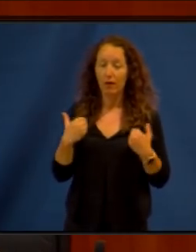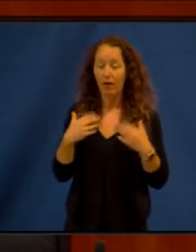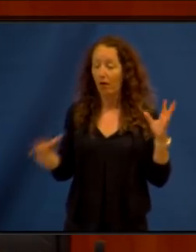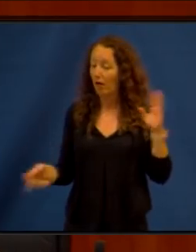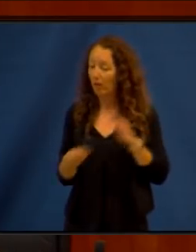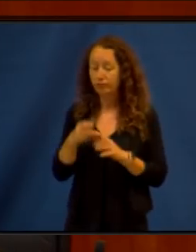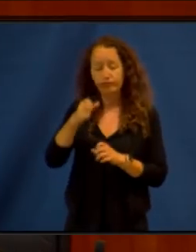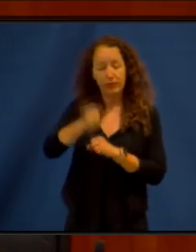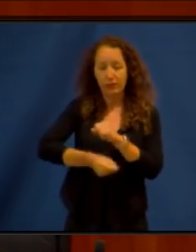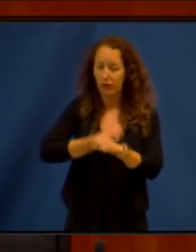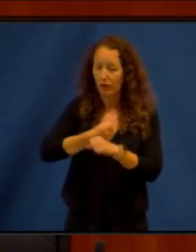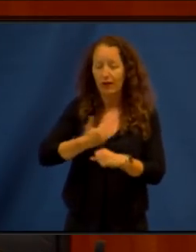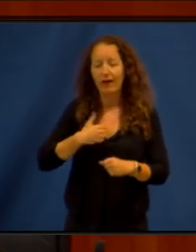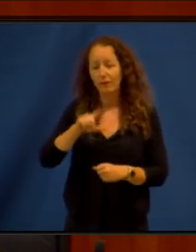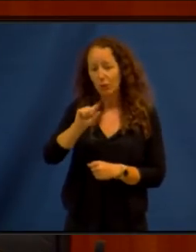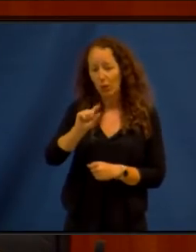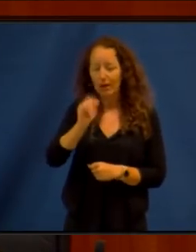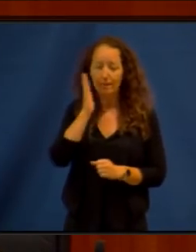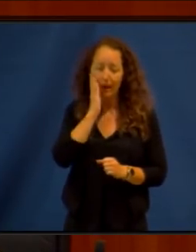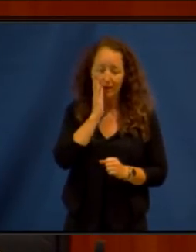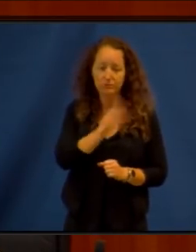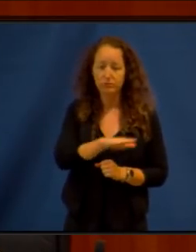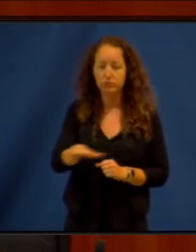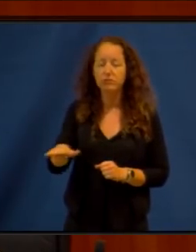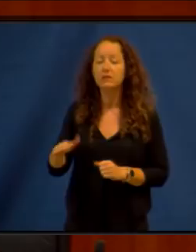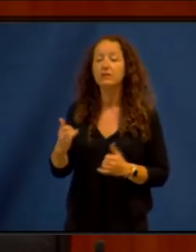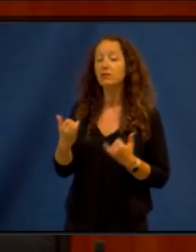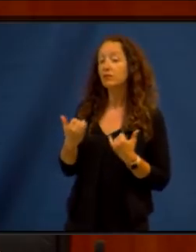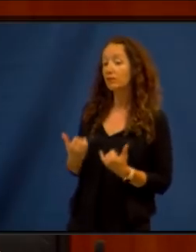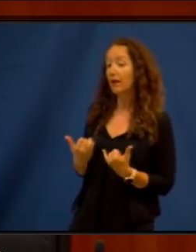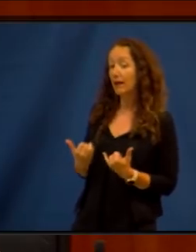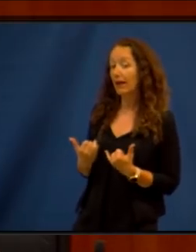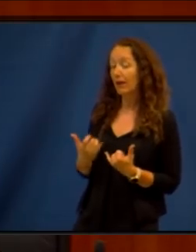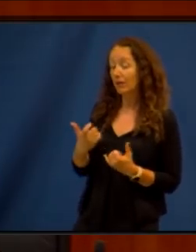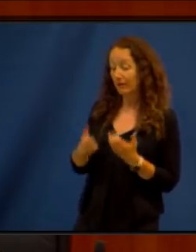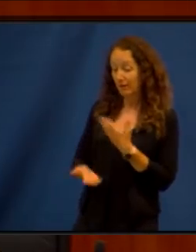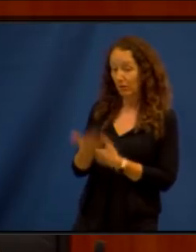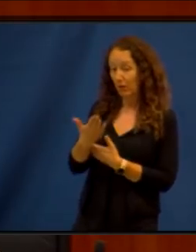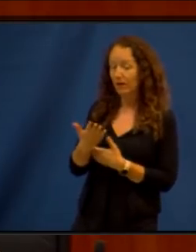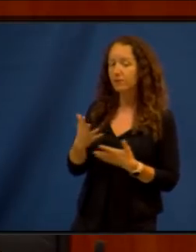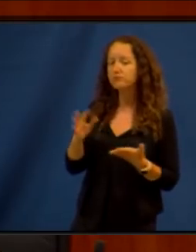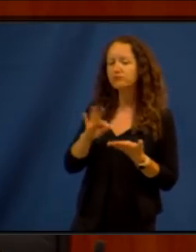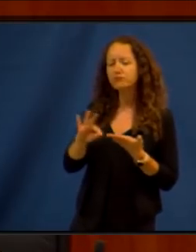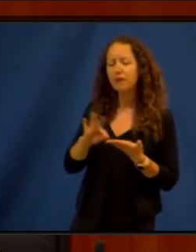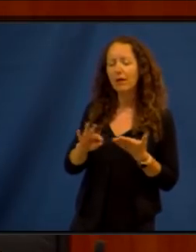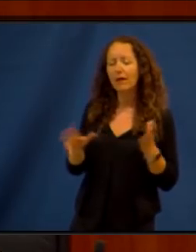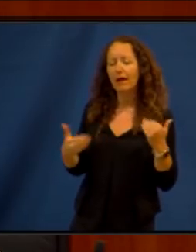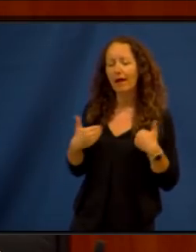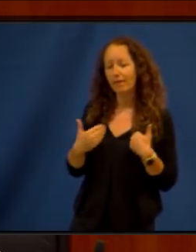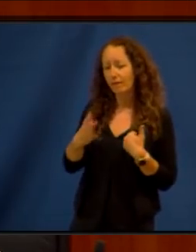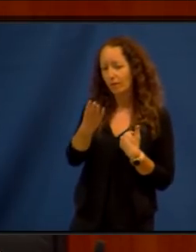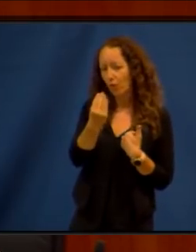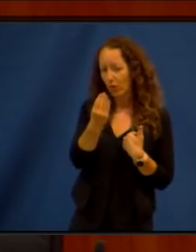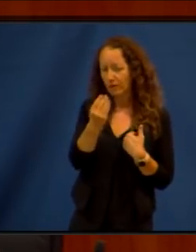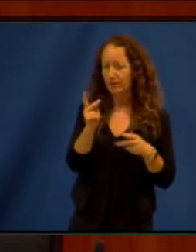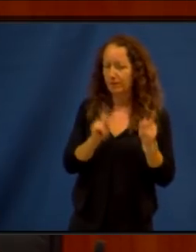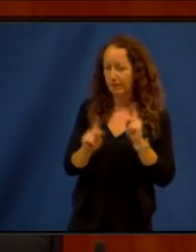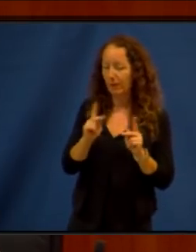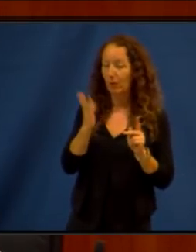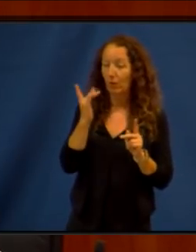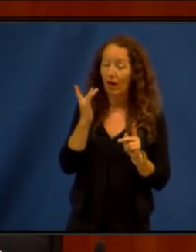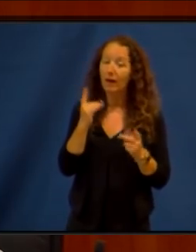our census was 13, and we had a 14th patient in the ED that was ready to be transferred upstairs for intensive care